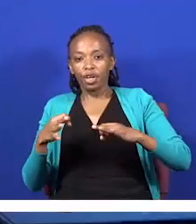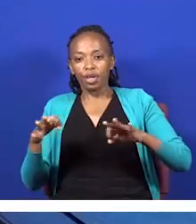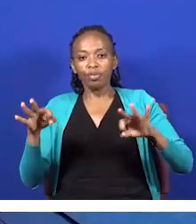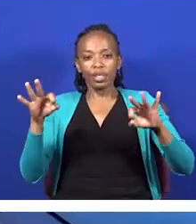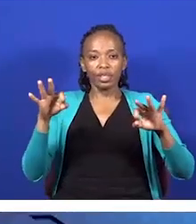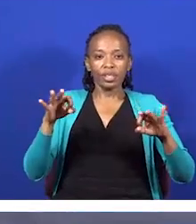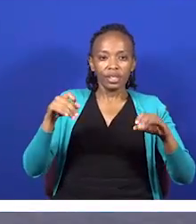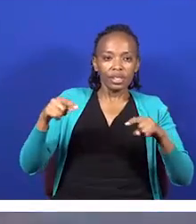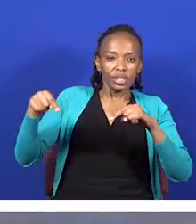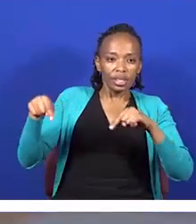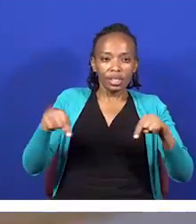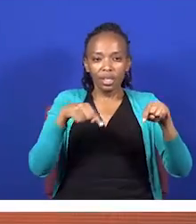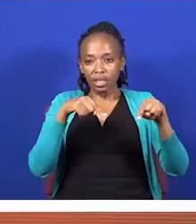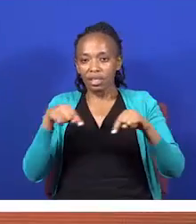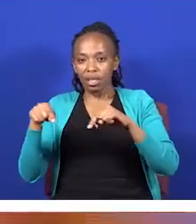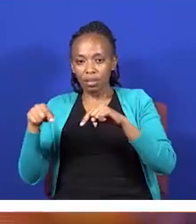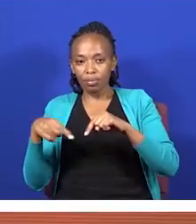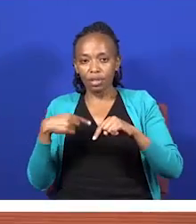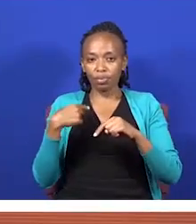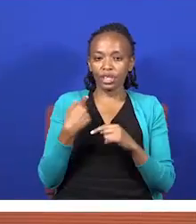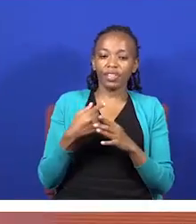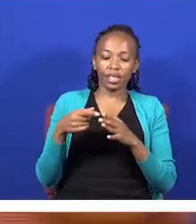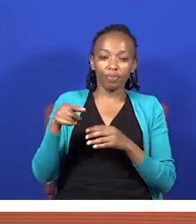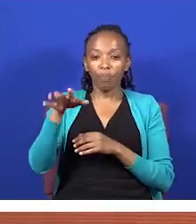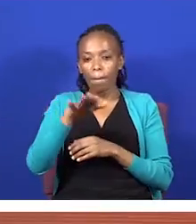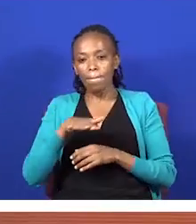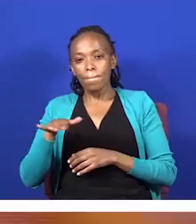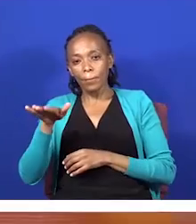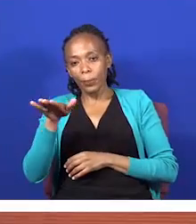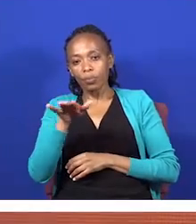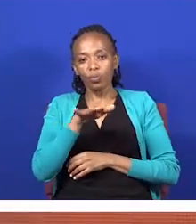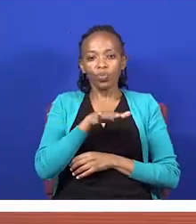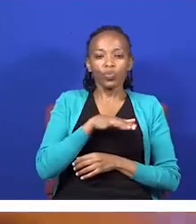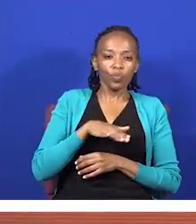Freedom, shaking up the atmosphere.